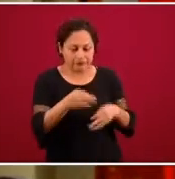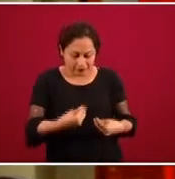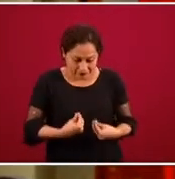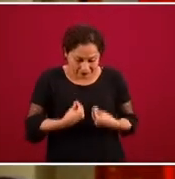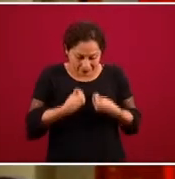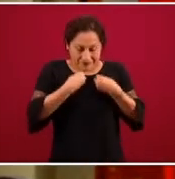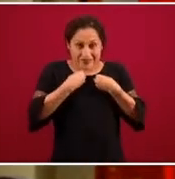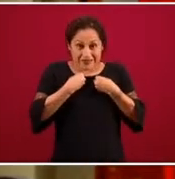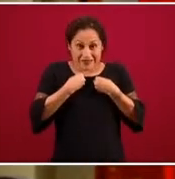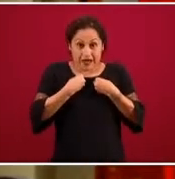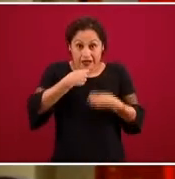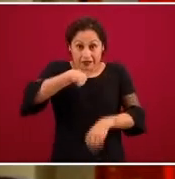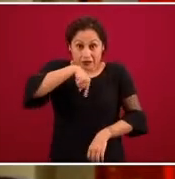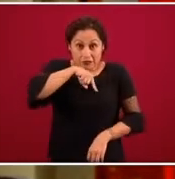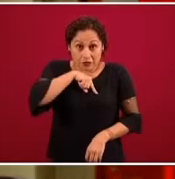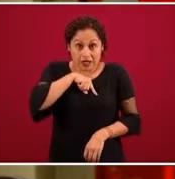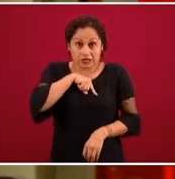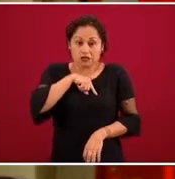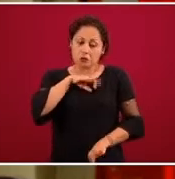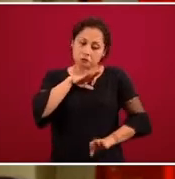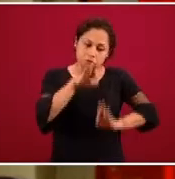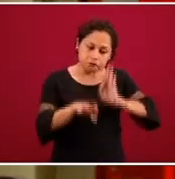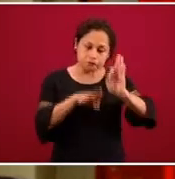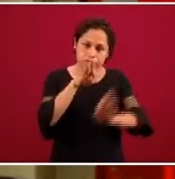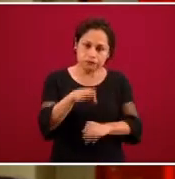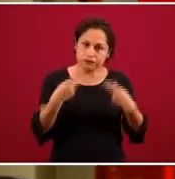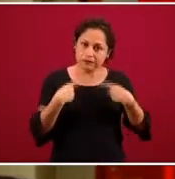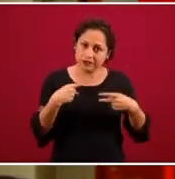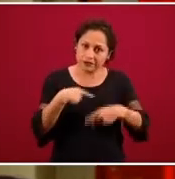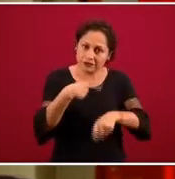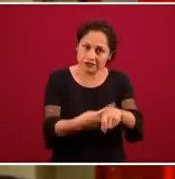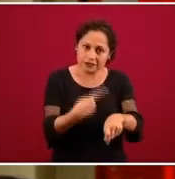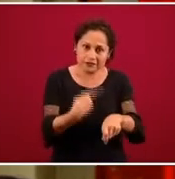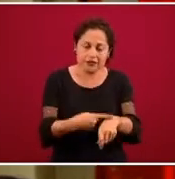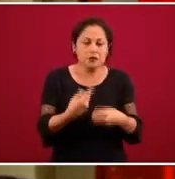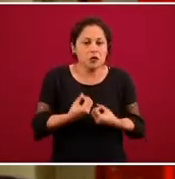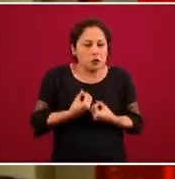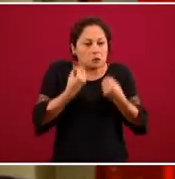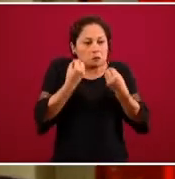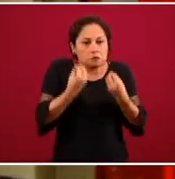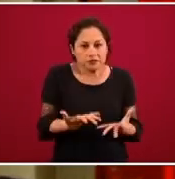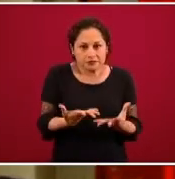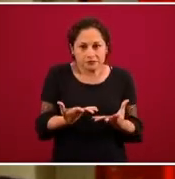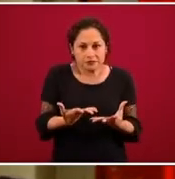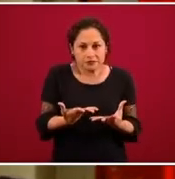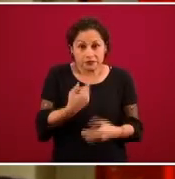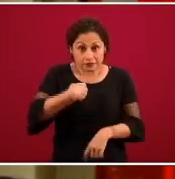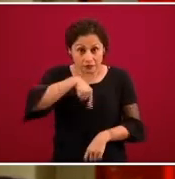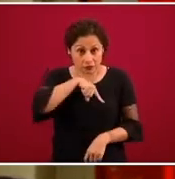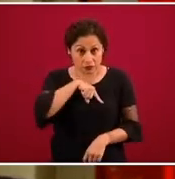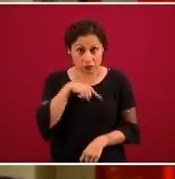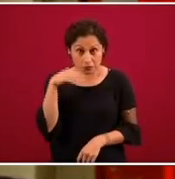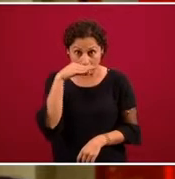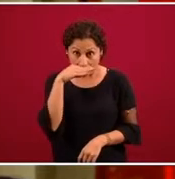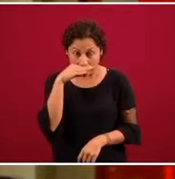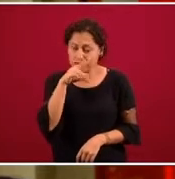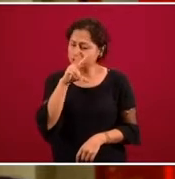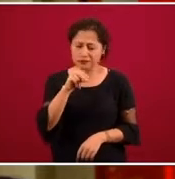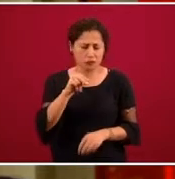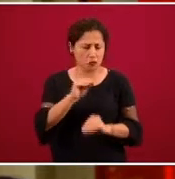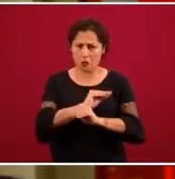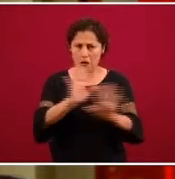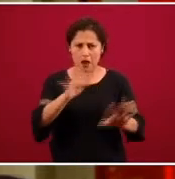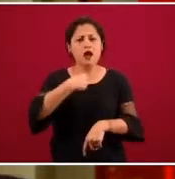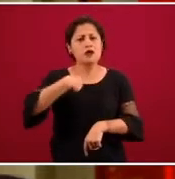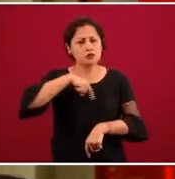we're dedicating ourselves to our work. And you know what? We're not forced to do this. We decided to do this because